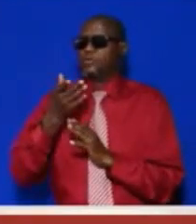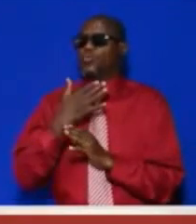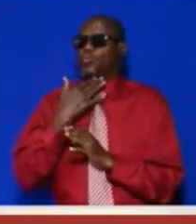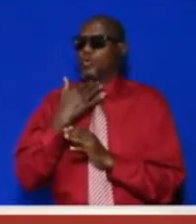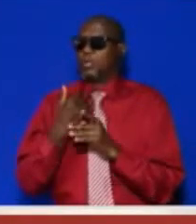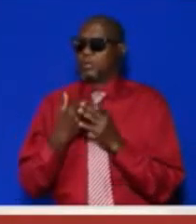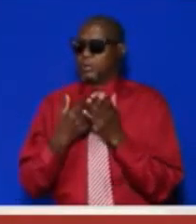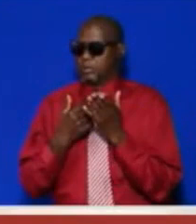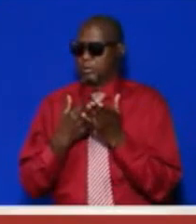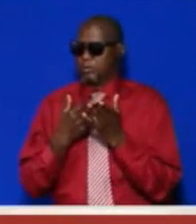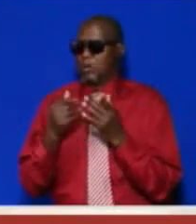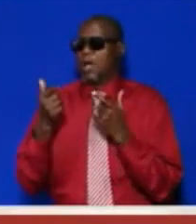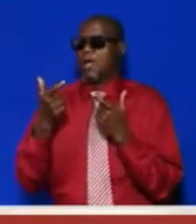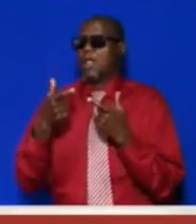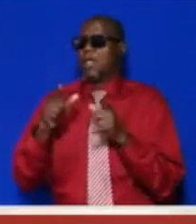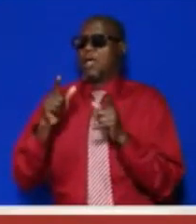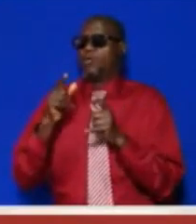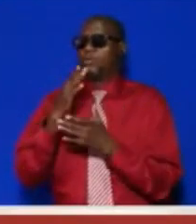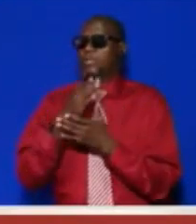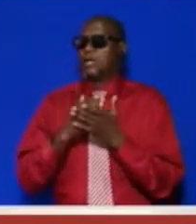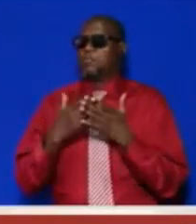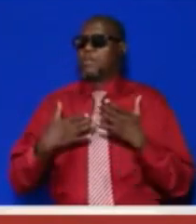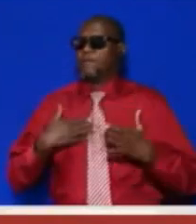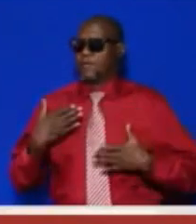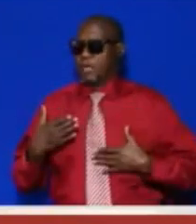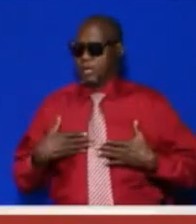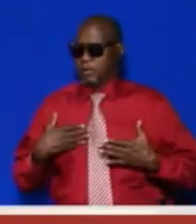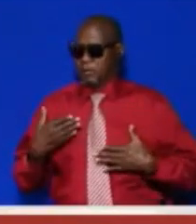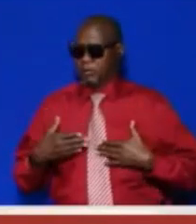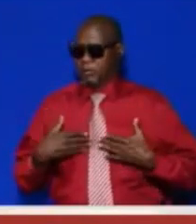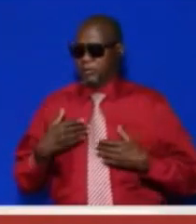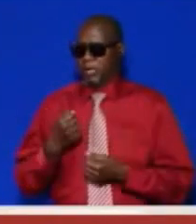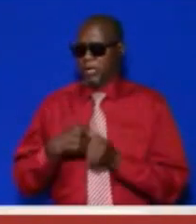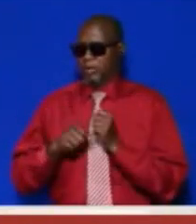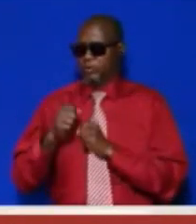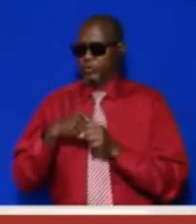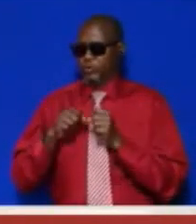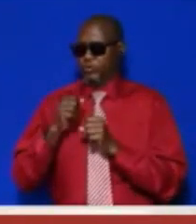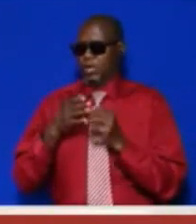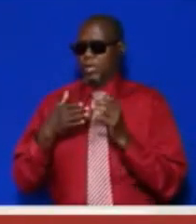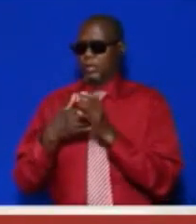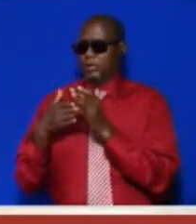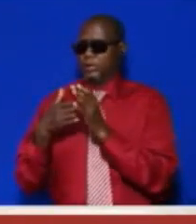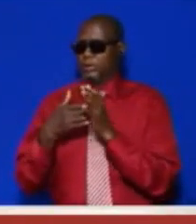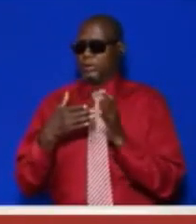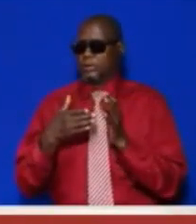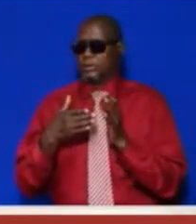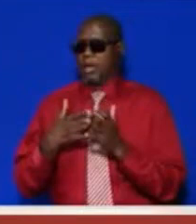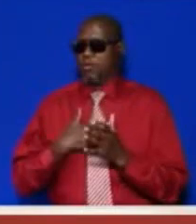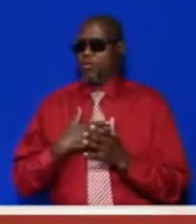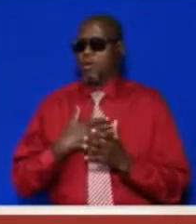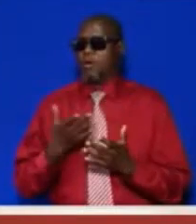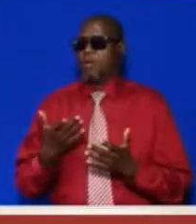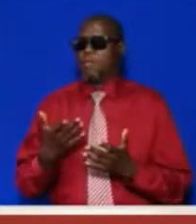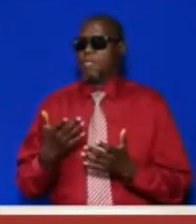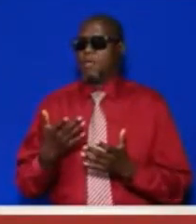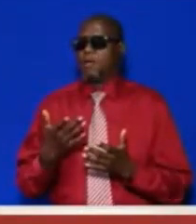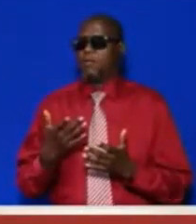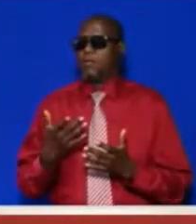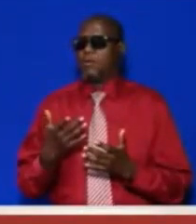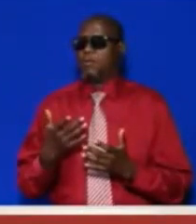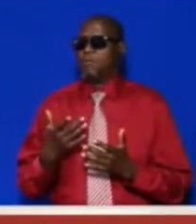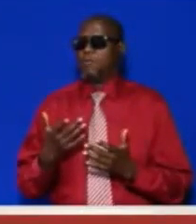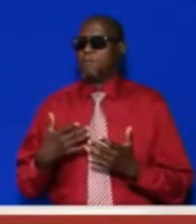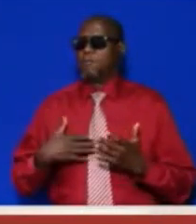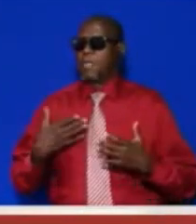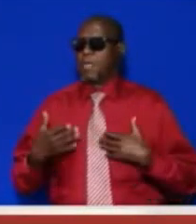allow certain moral actions that go against our moral laws, like prostitution, to